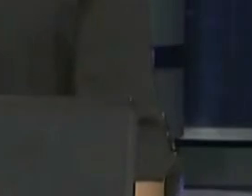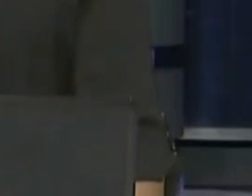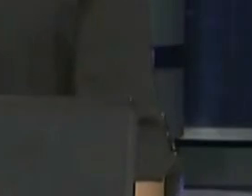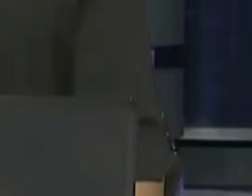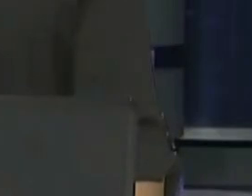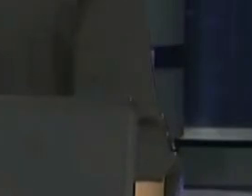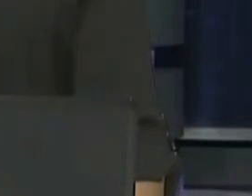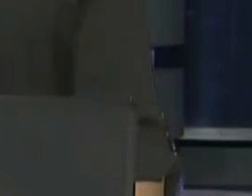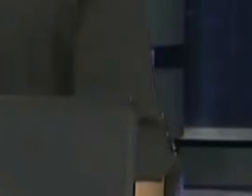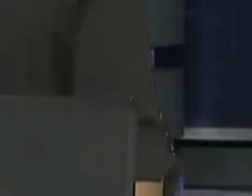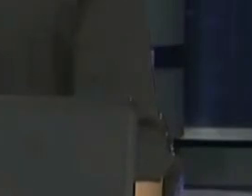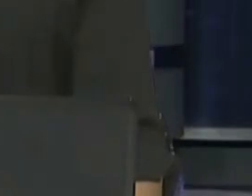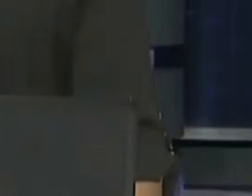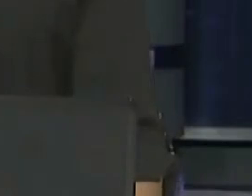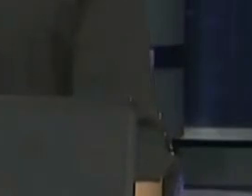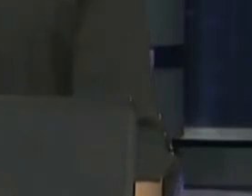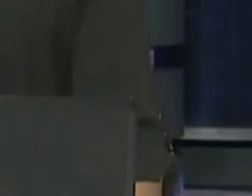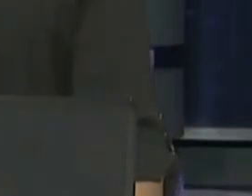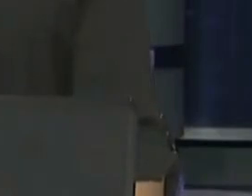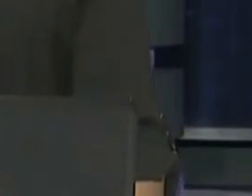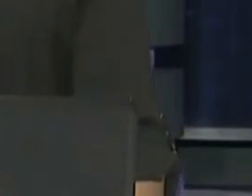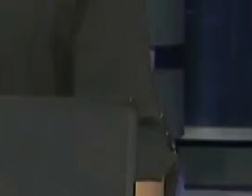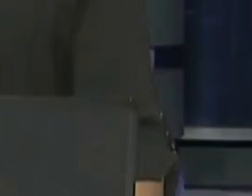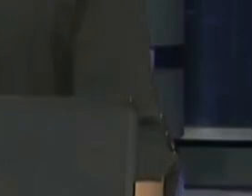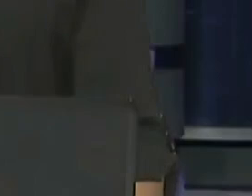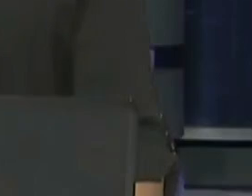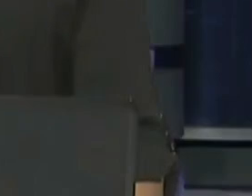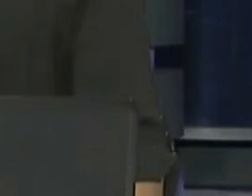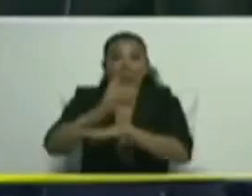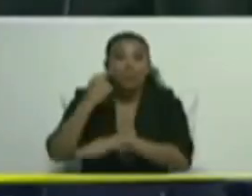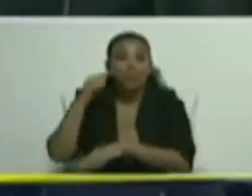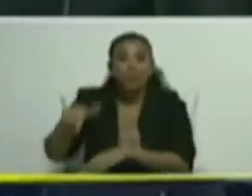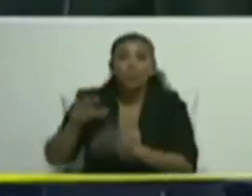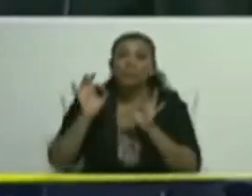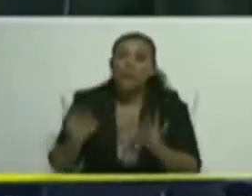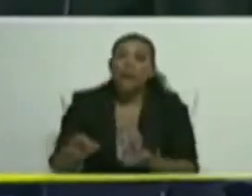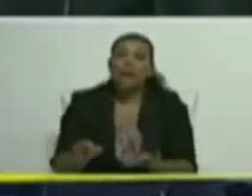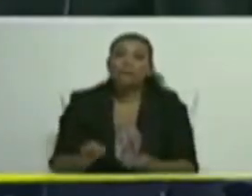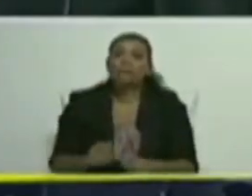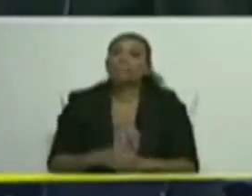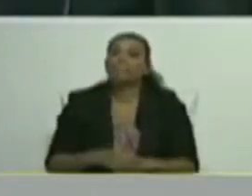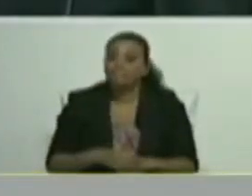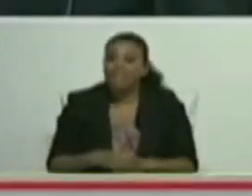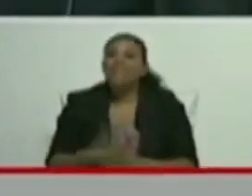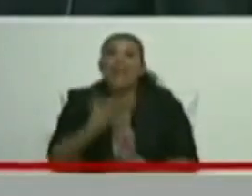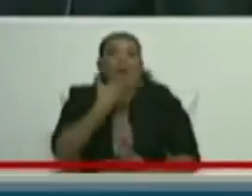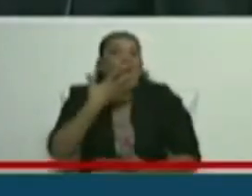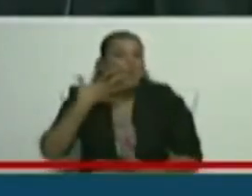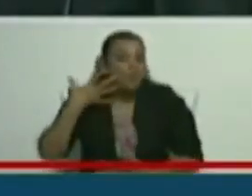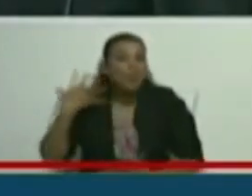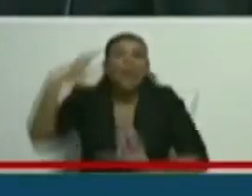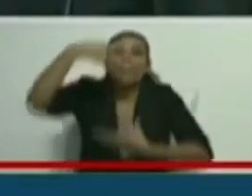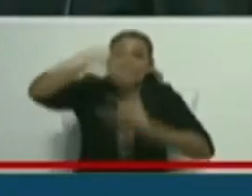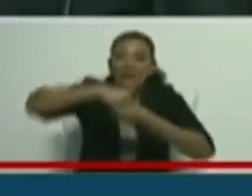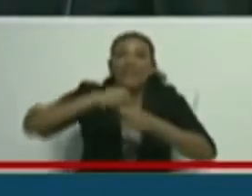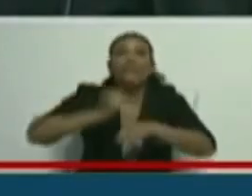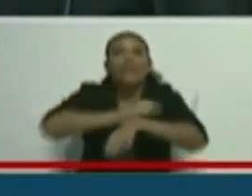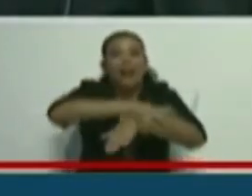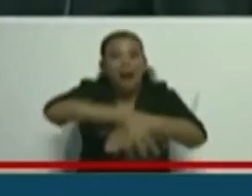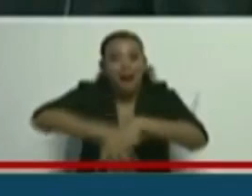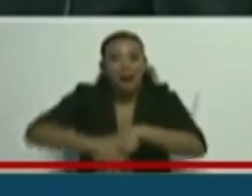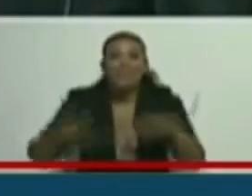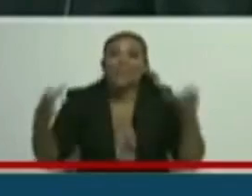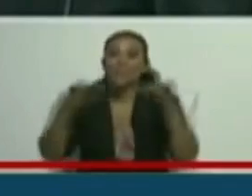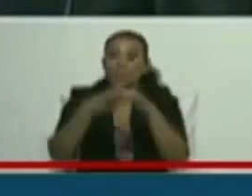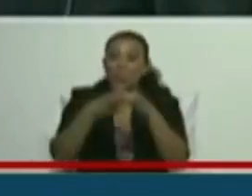a fundamental role in the development of the continent. Antigua and Barbuda is proud of